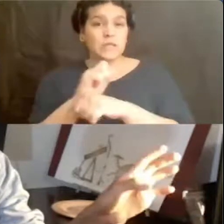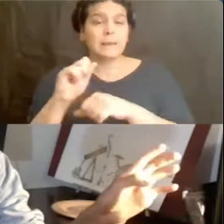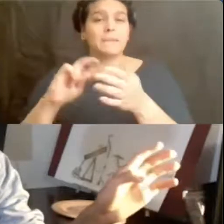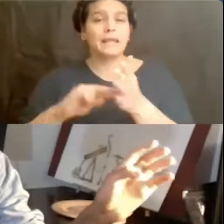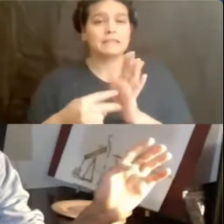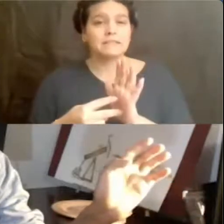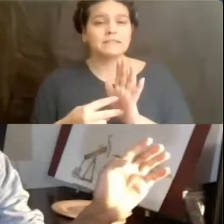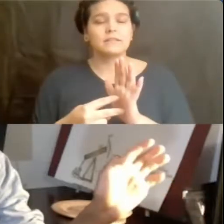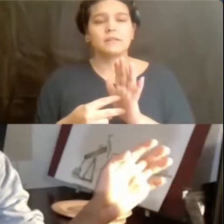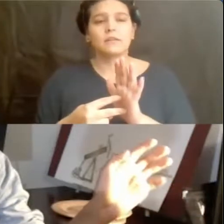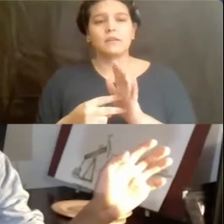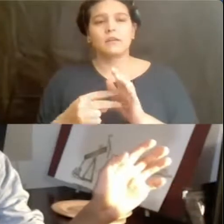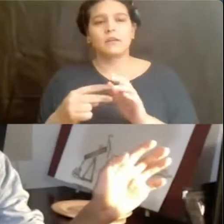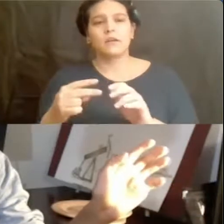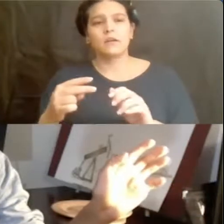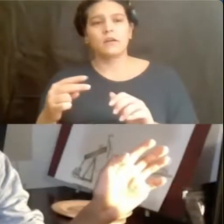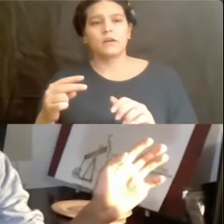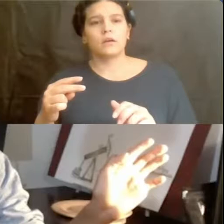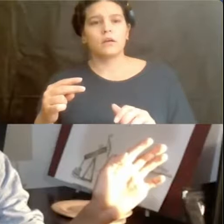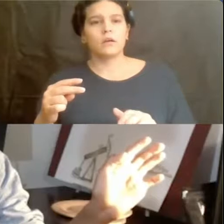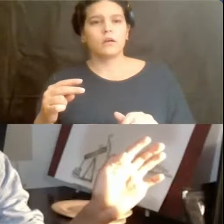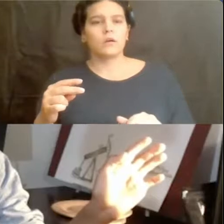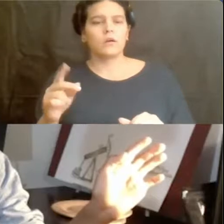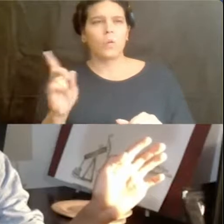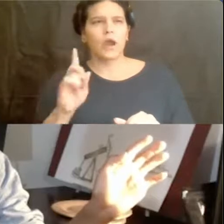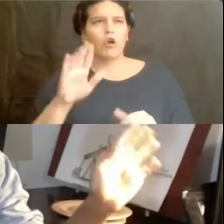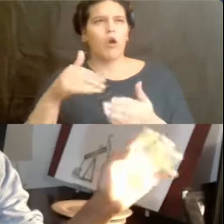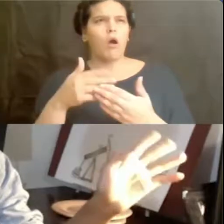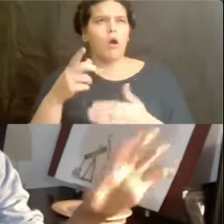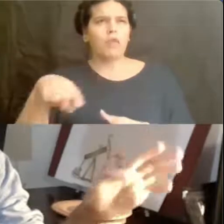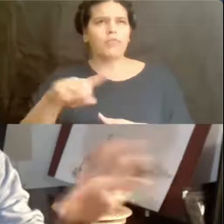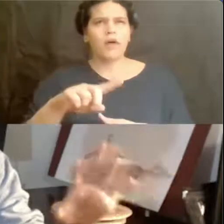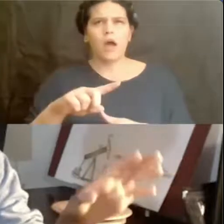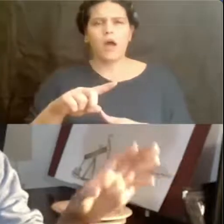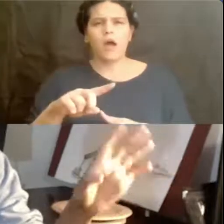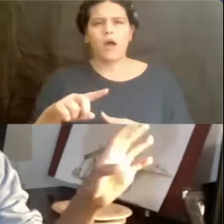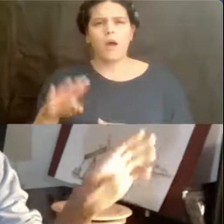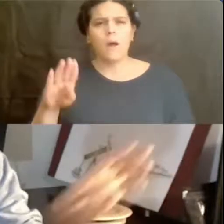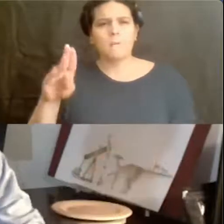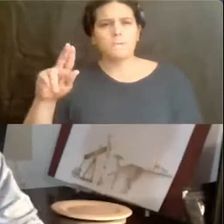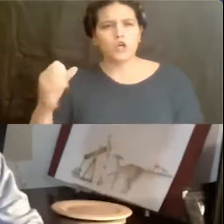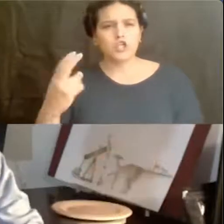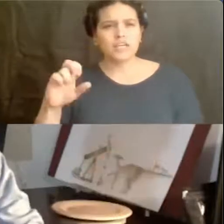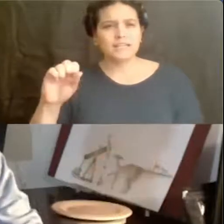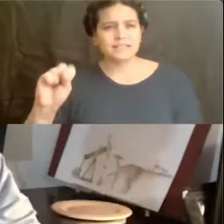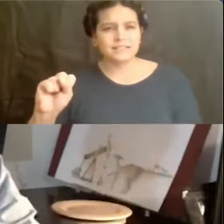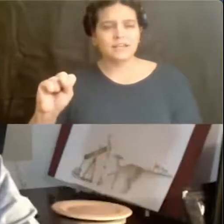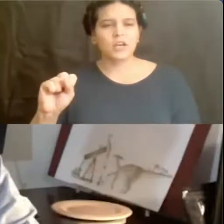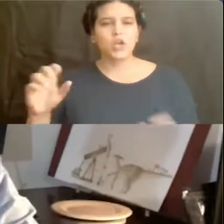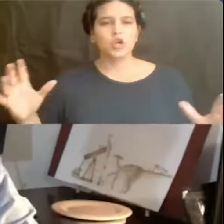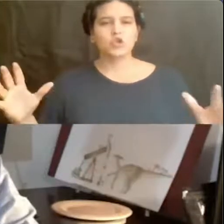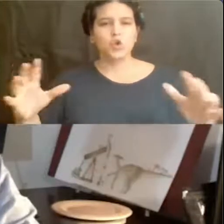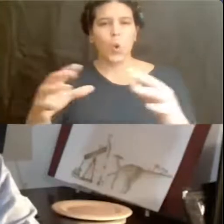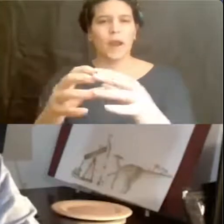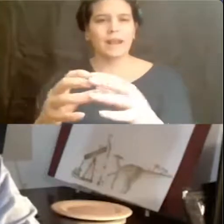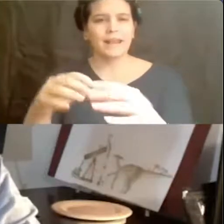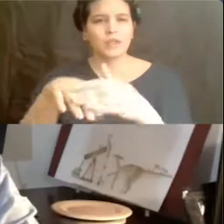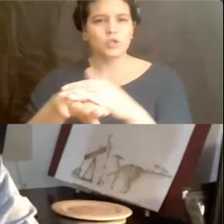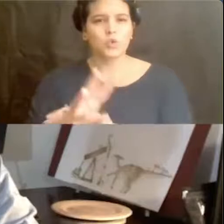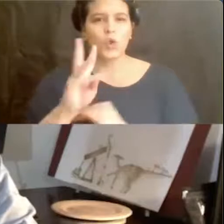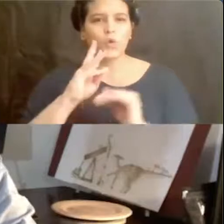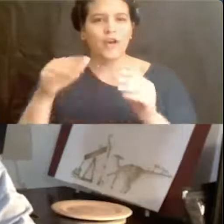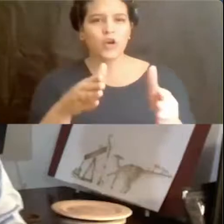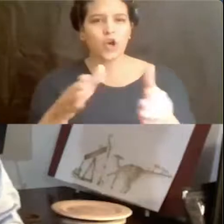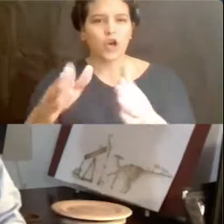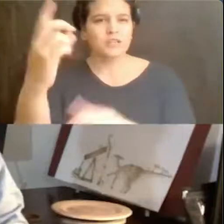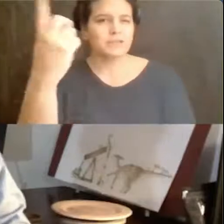where all the, let's see, what's it mean? Where all the bushes go join into the river or something like that. But